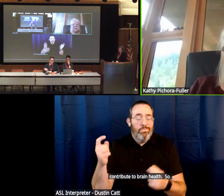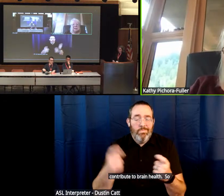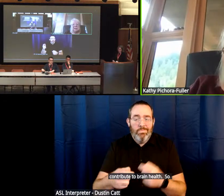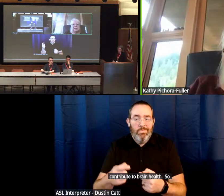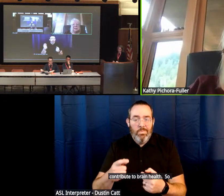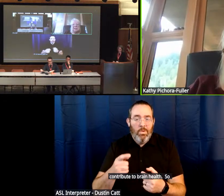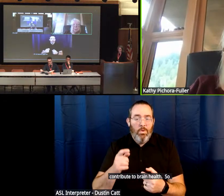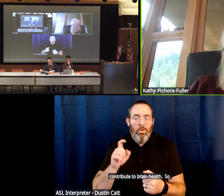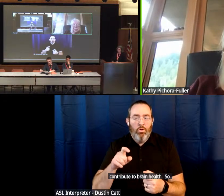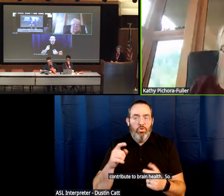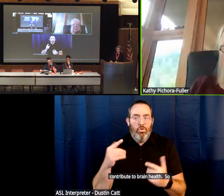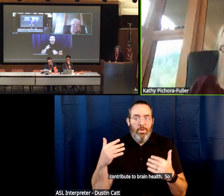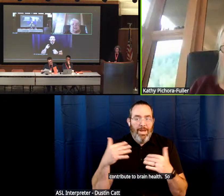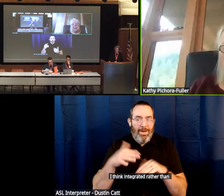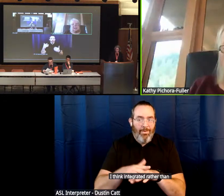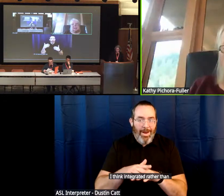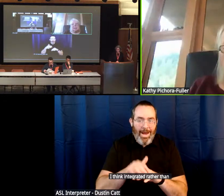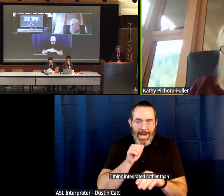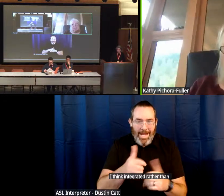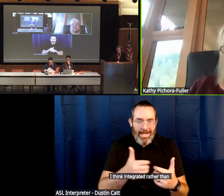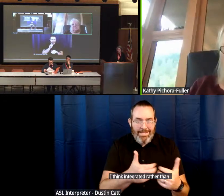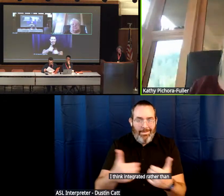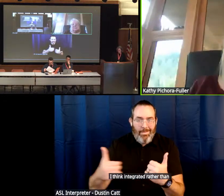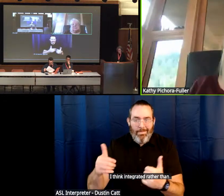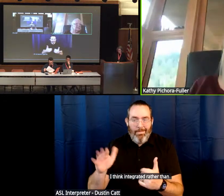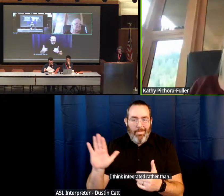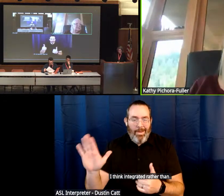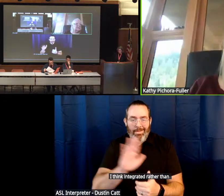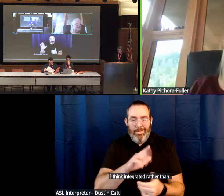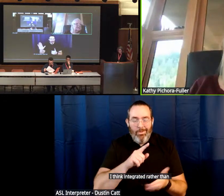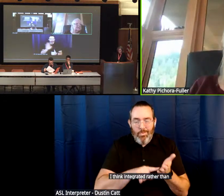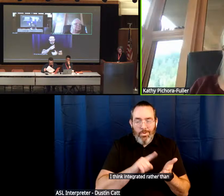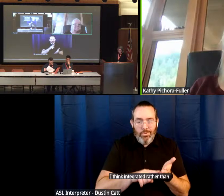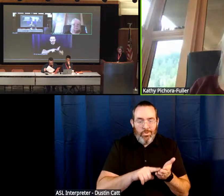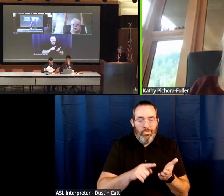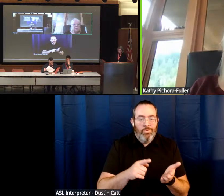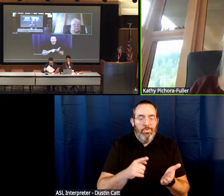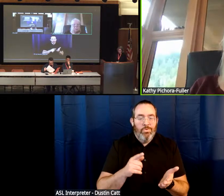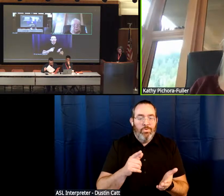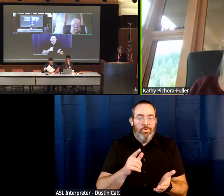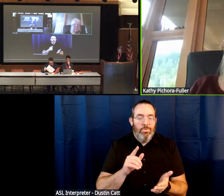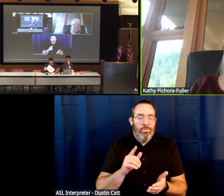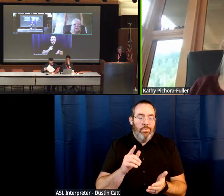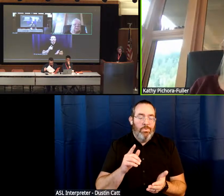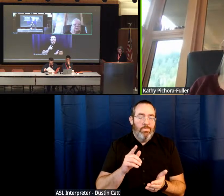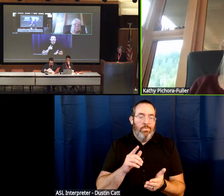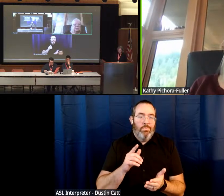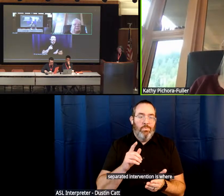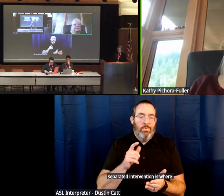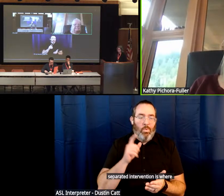than separated intervention is where we have to go.